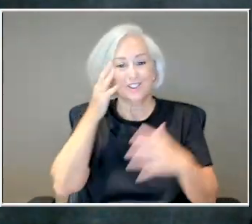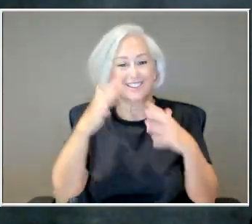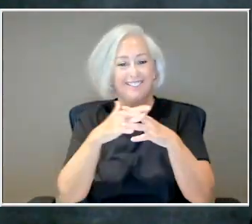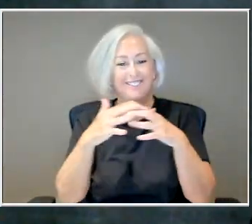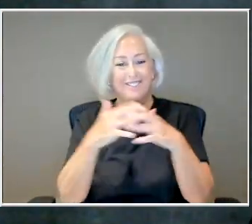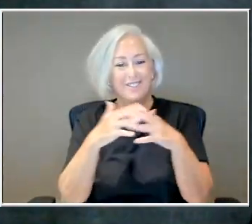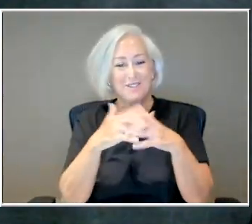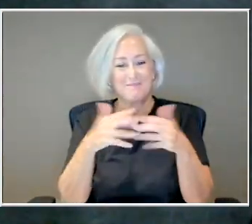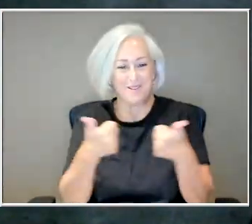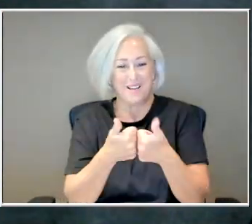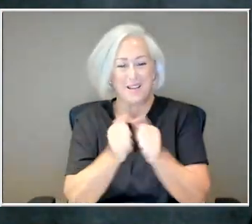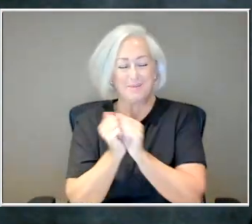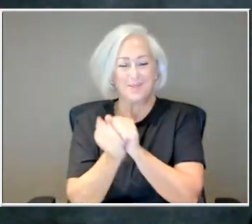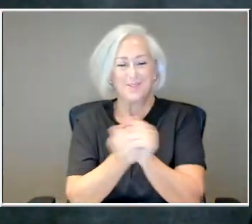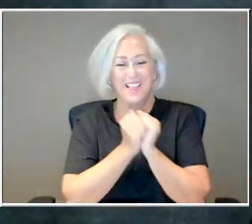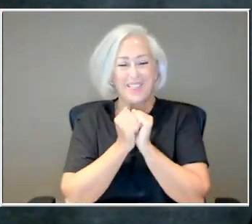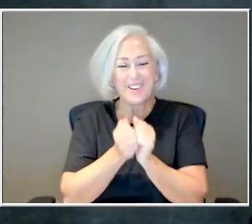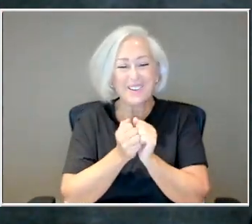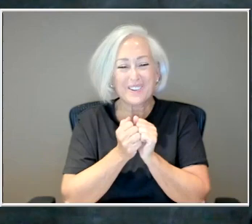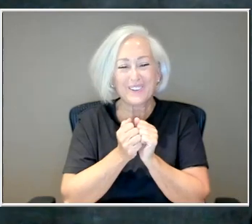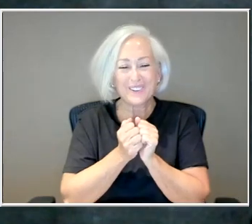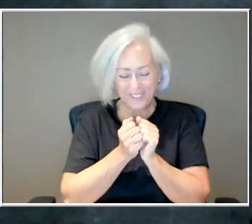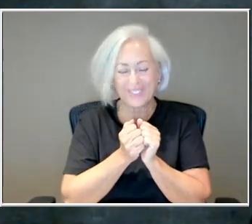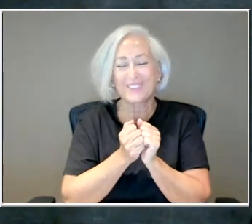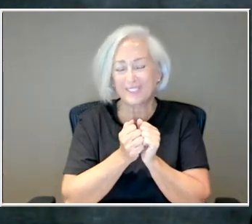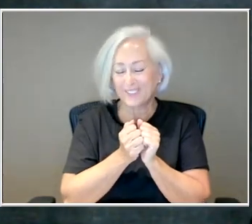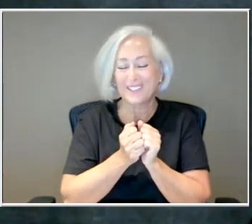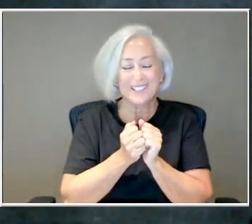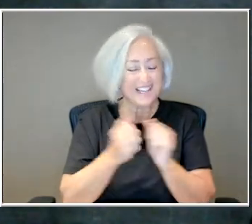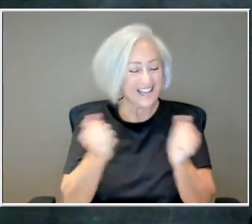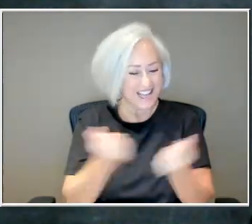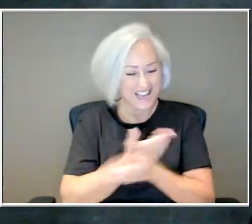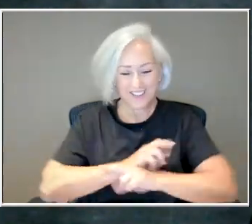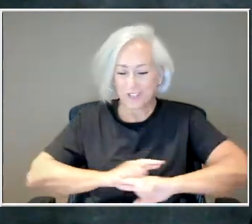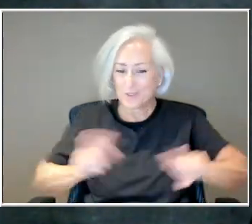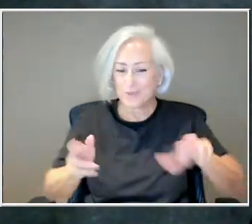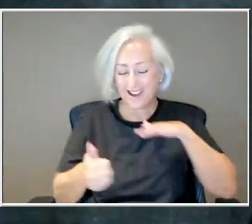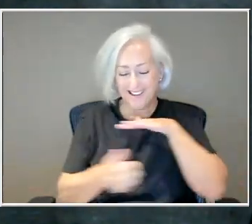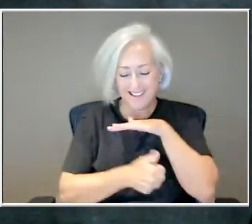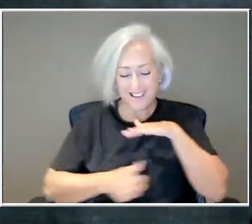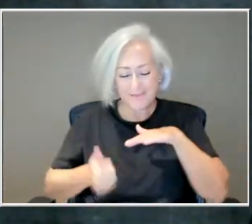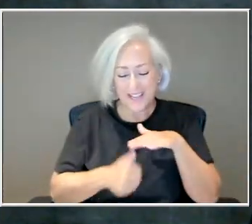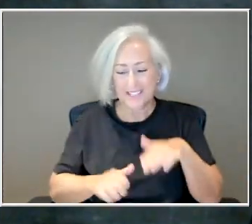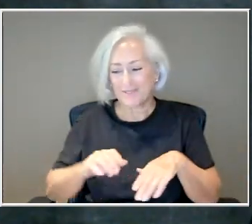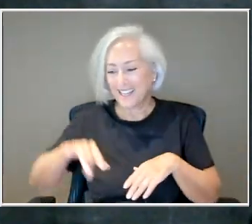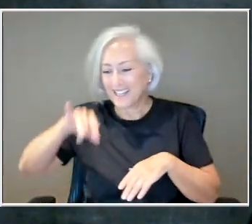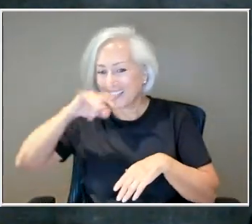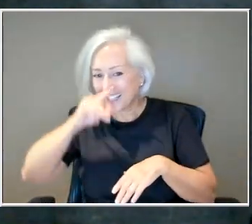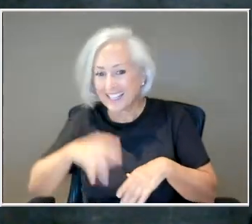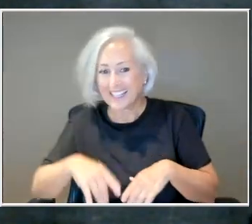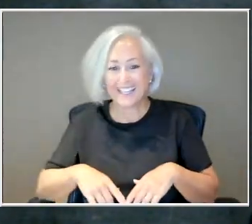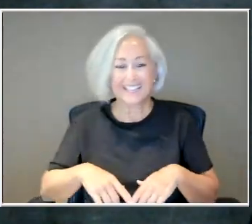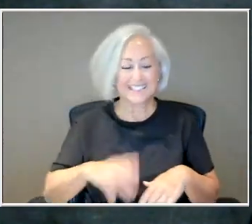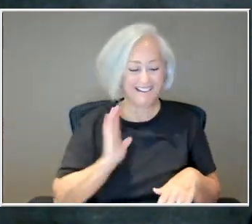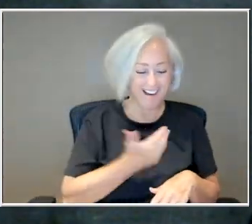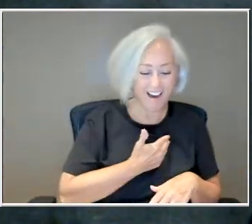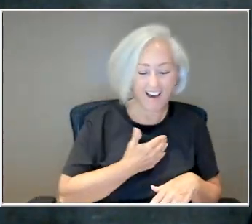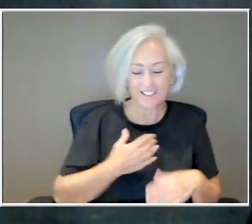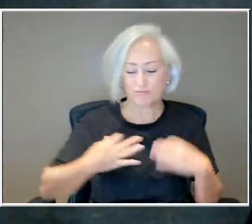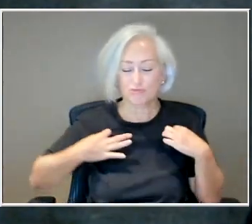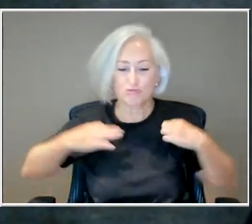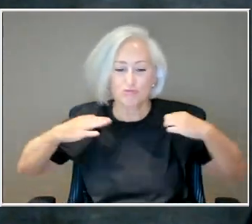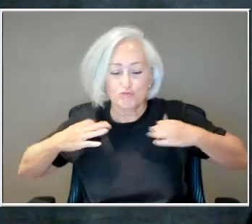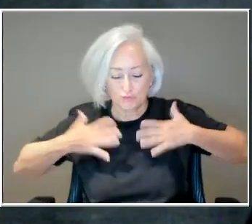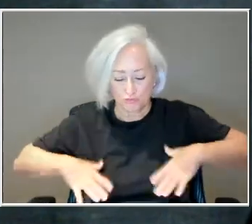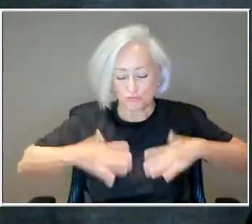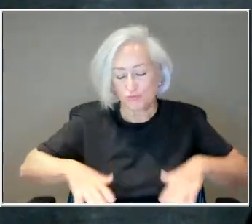they were, we had it all set up in the basement, and us and the kids and everyone was in our jerseys and everything, and we were watched the Chiefs